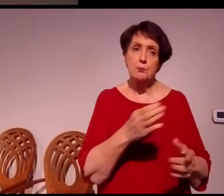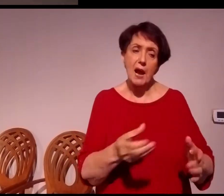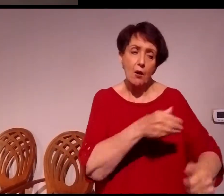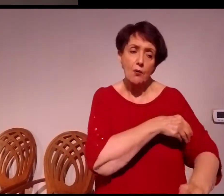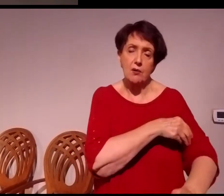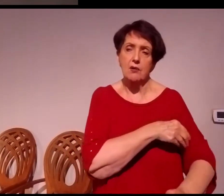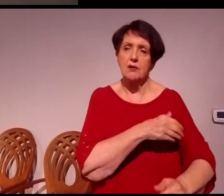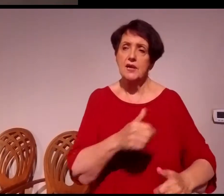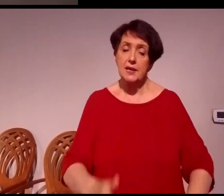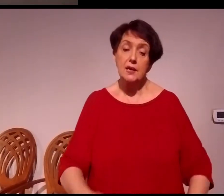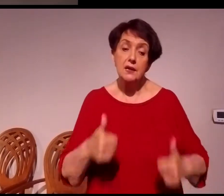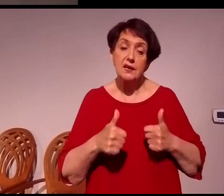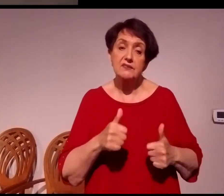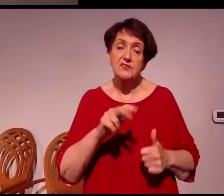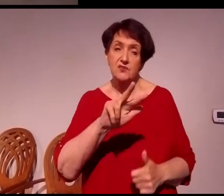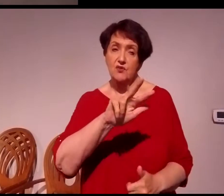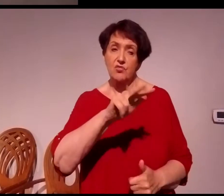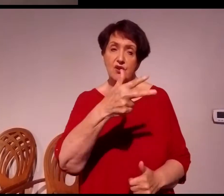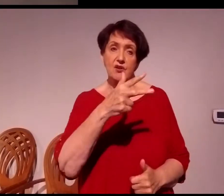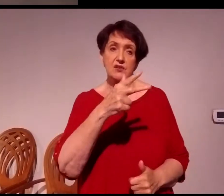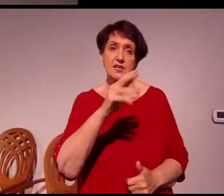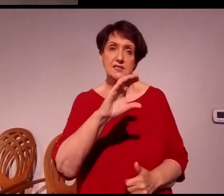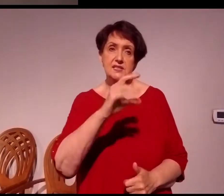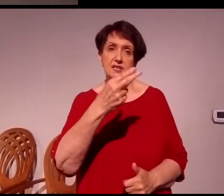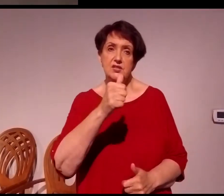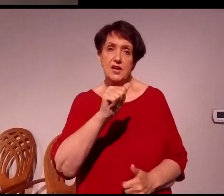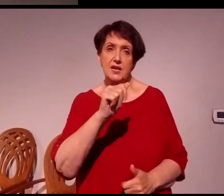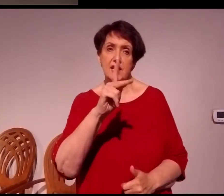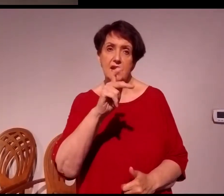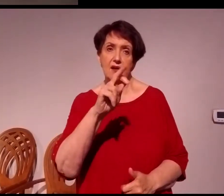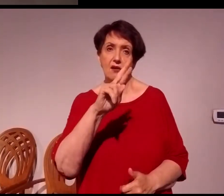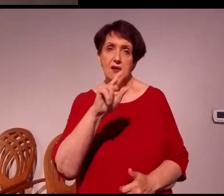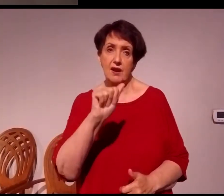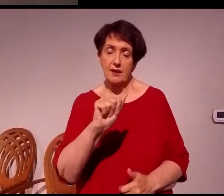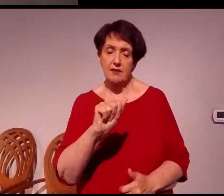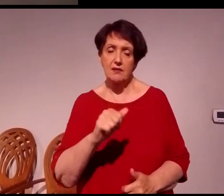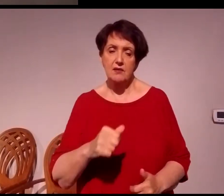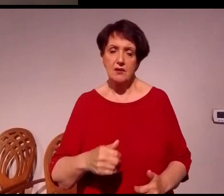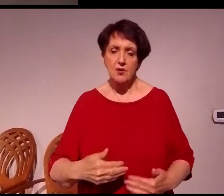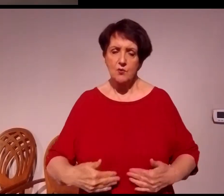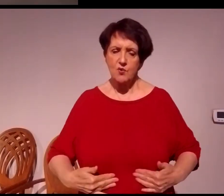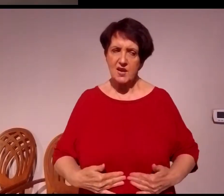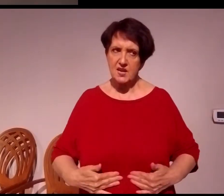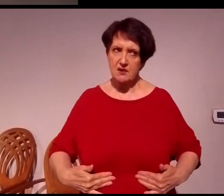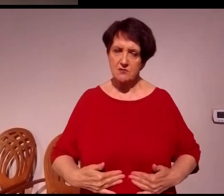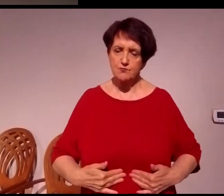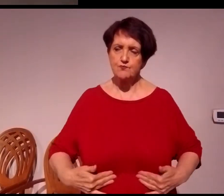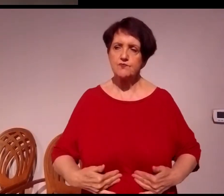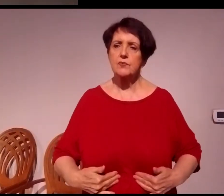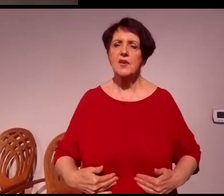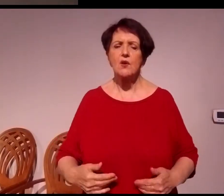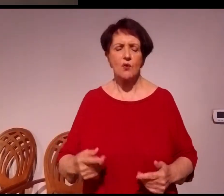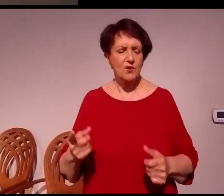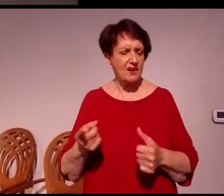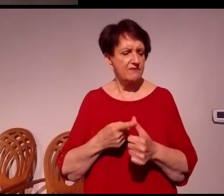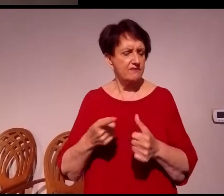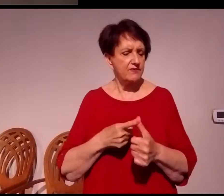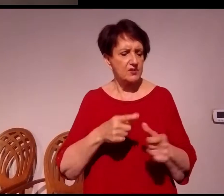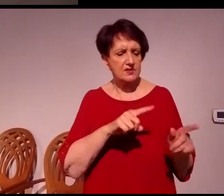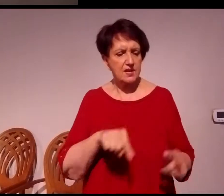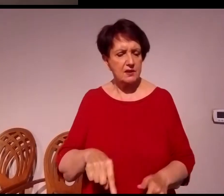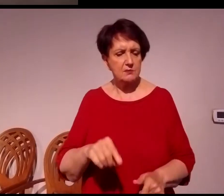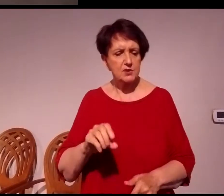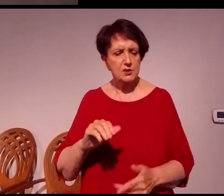in our third chakra, right here in the solar plexus. And, when I first got into New Thought, into the science of mind, that everybody